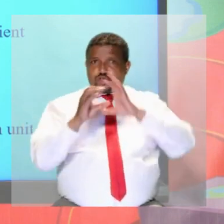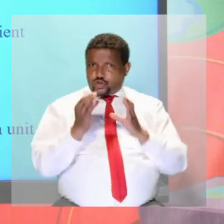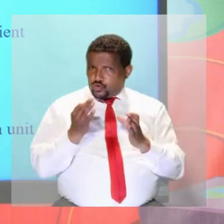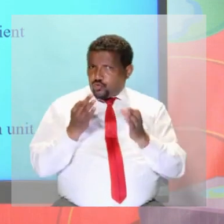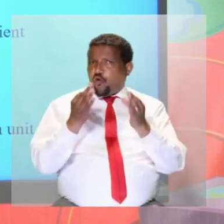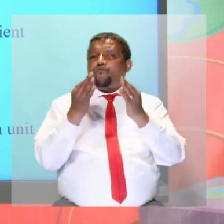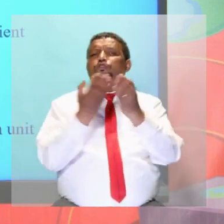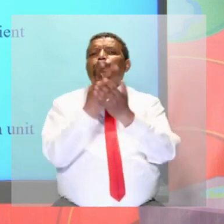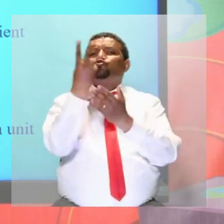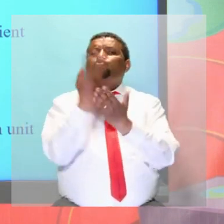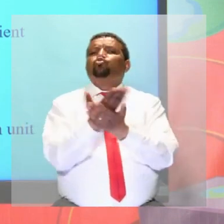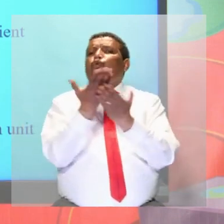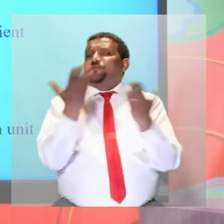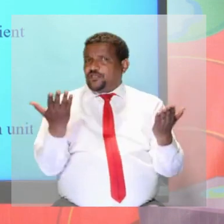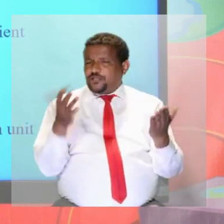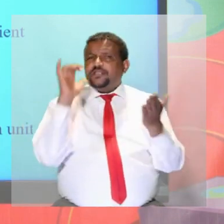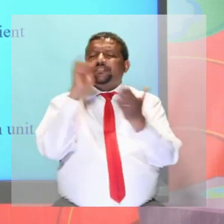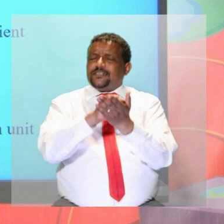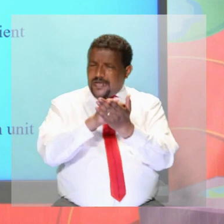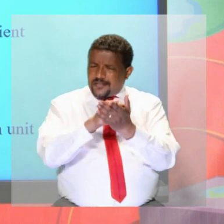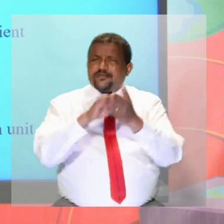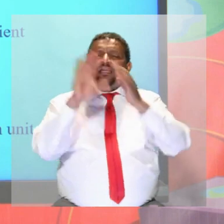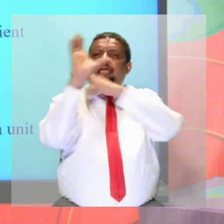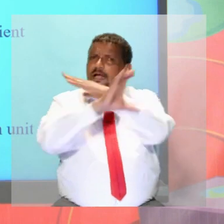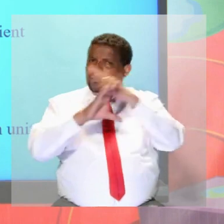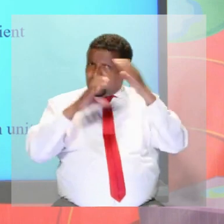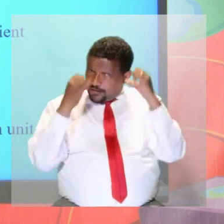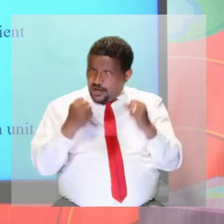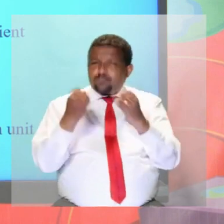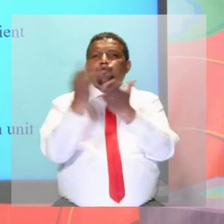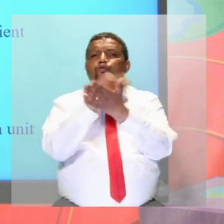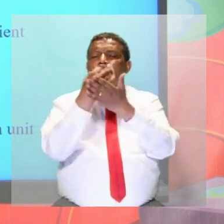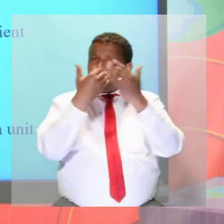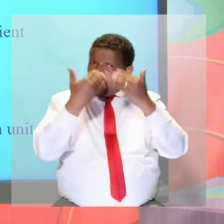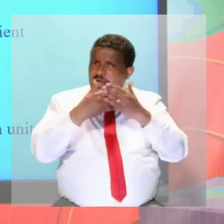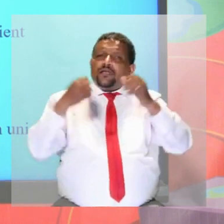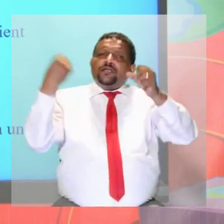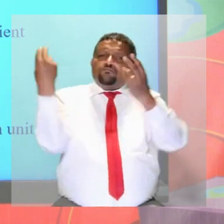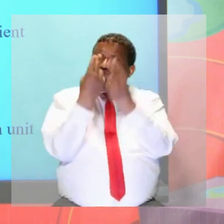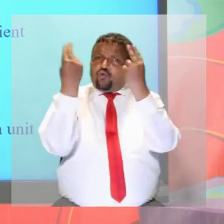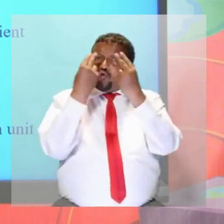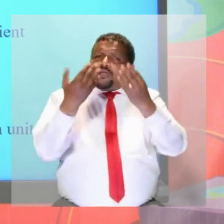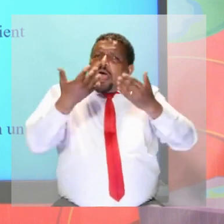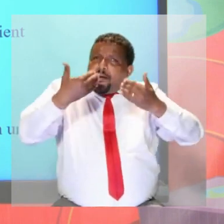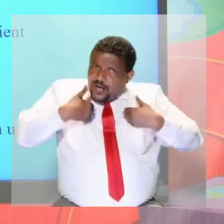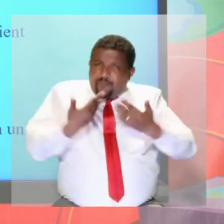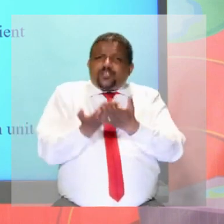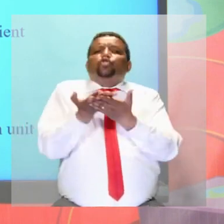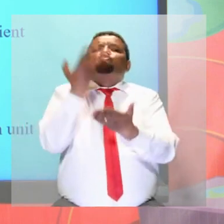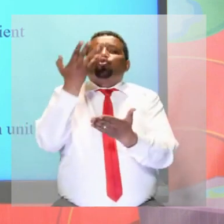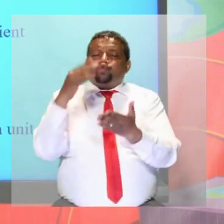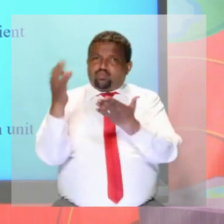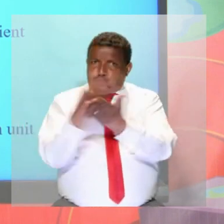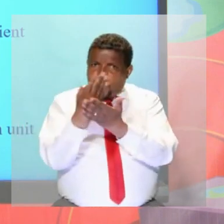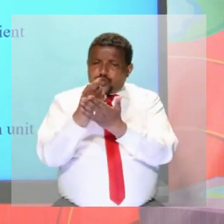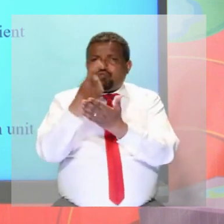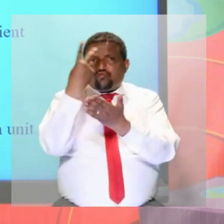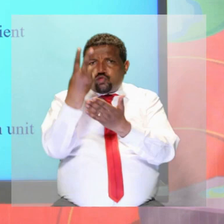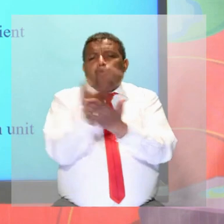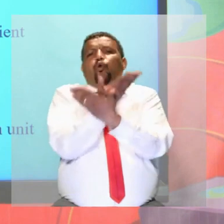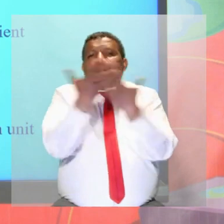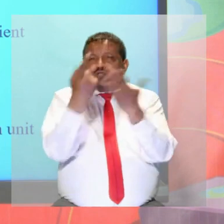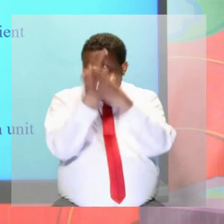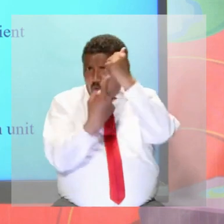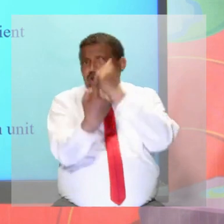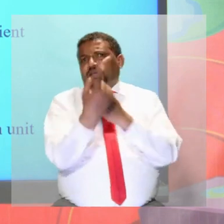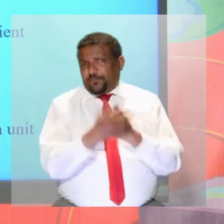of two commodities that a country can produce by employing all the available resources for the production of the two commodities only.